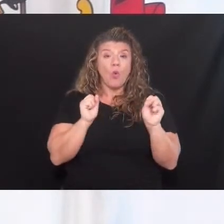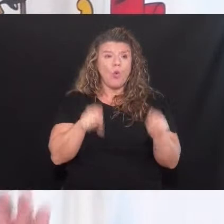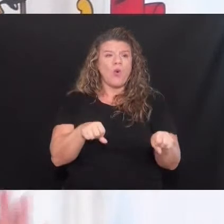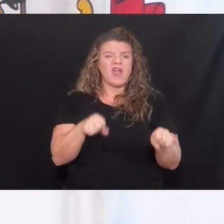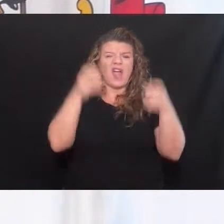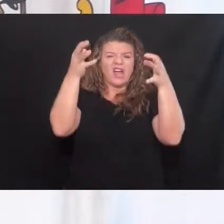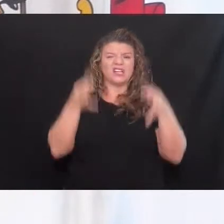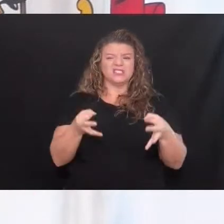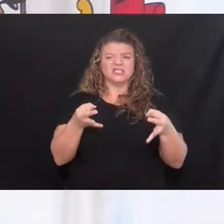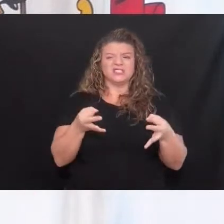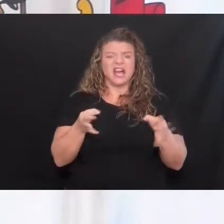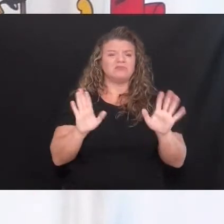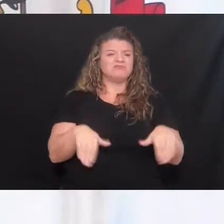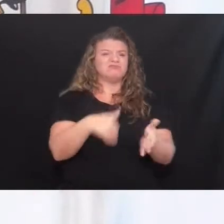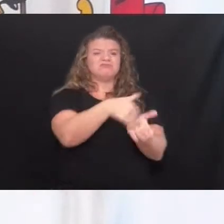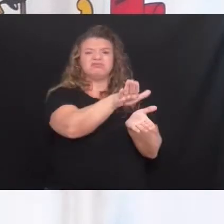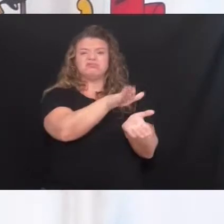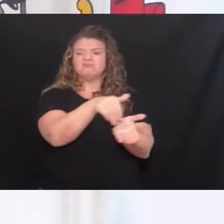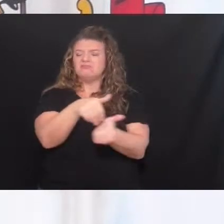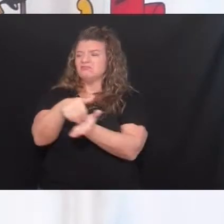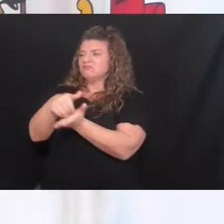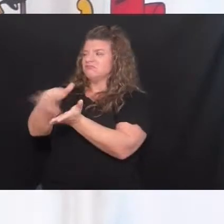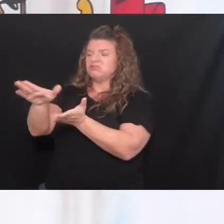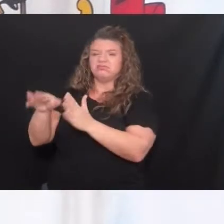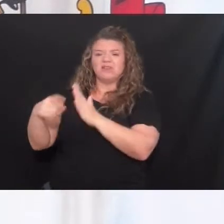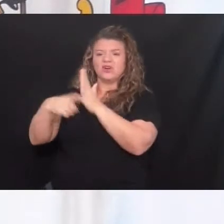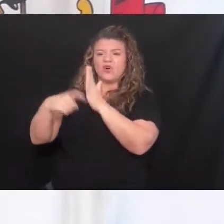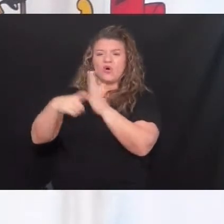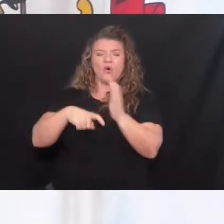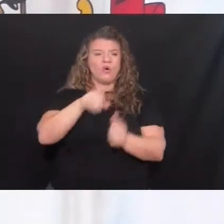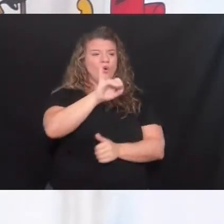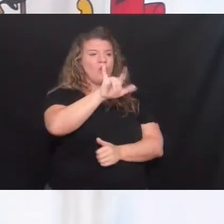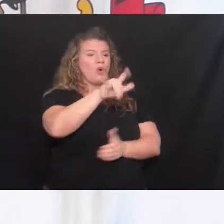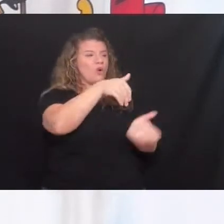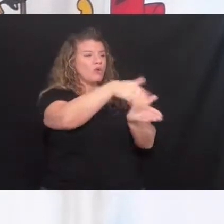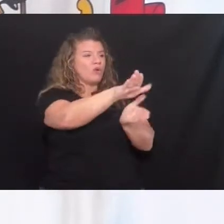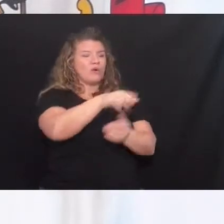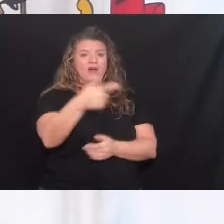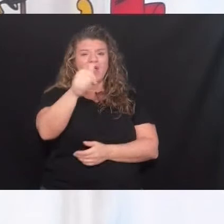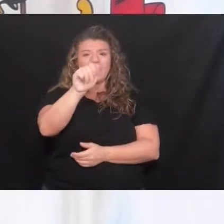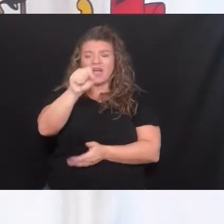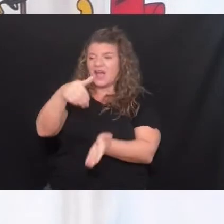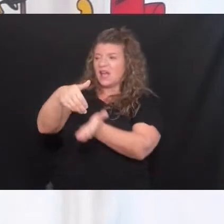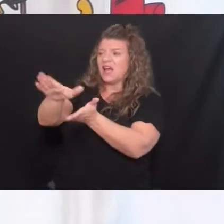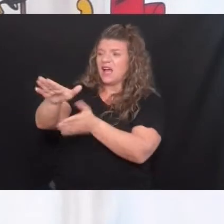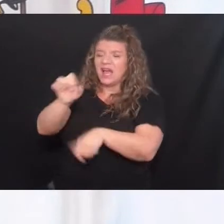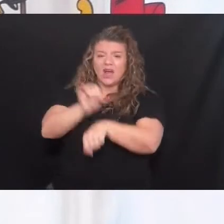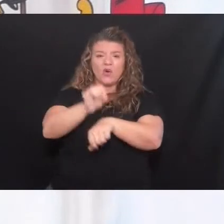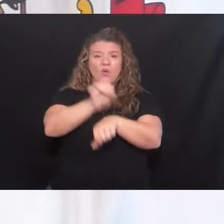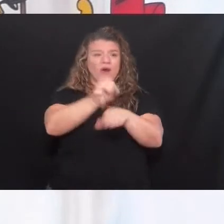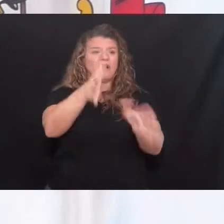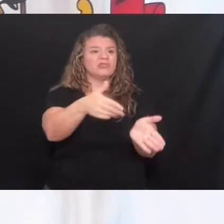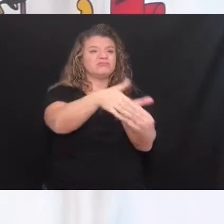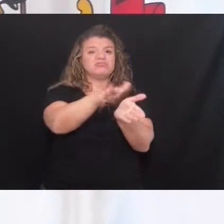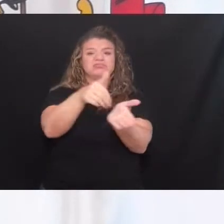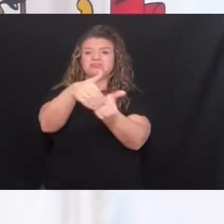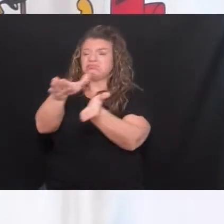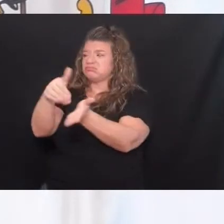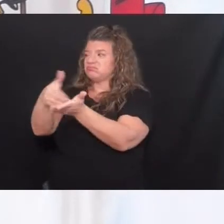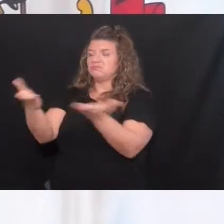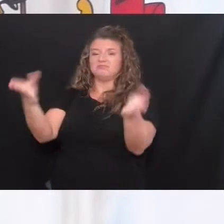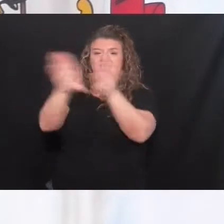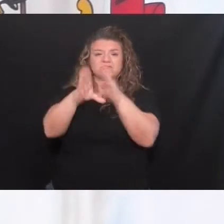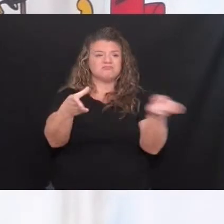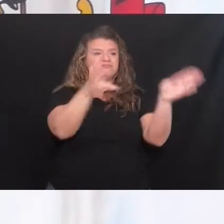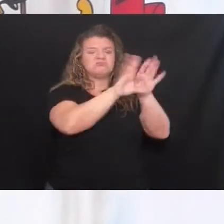decide, oh, well, let's just get rid of coal, let's get rid of oil and gas, let's get rid of those coal miners or those gas workers, let's get rid of them. We